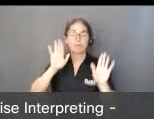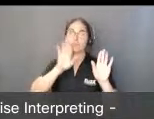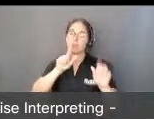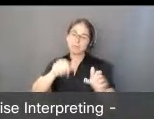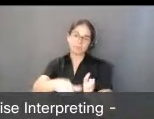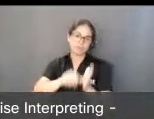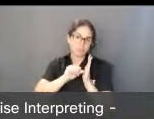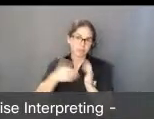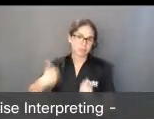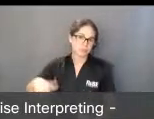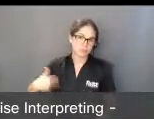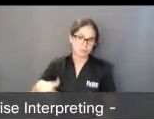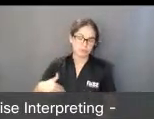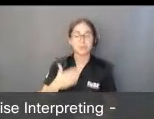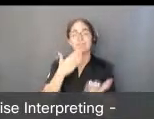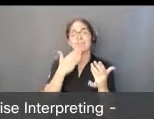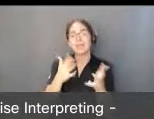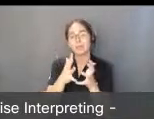thank you so much for that.